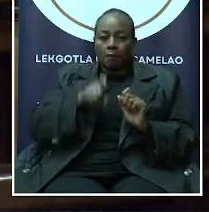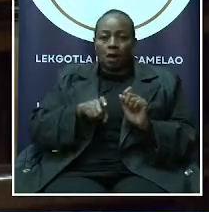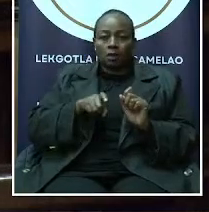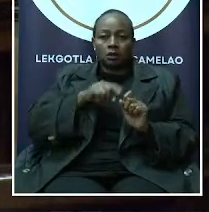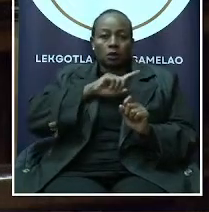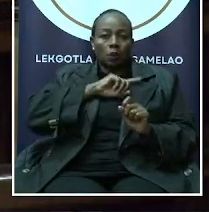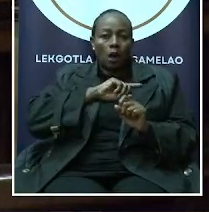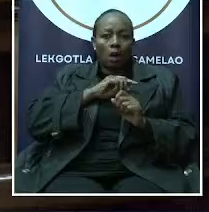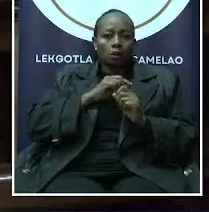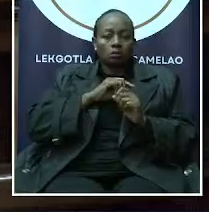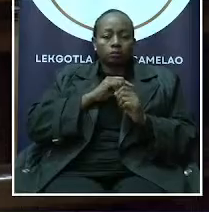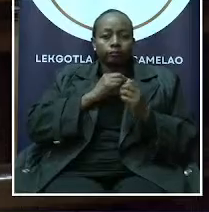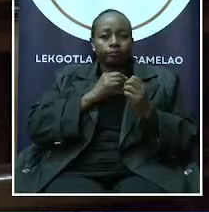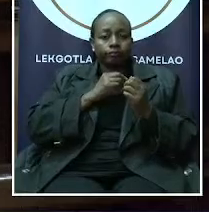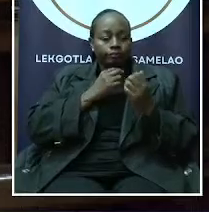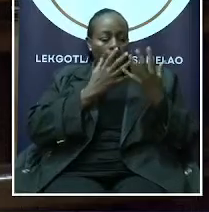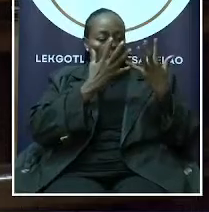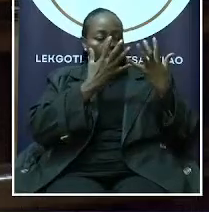to